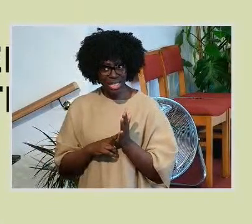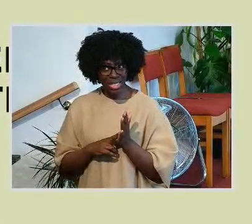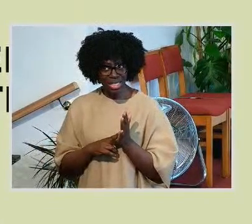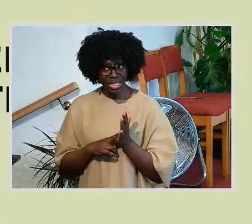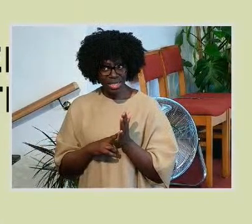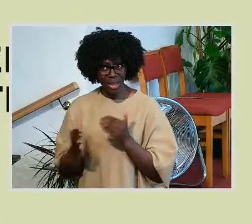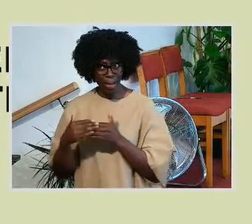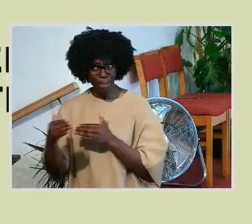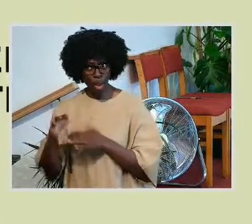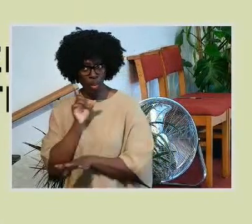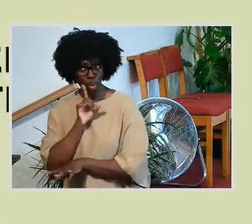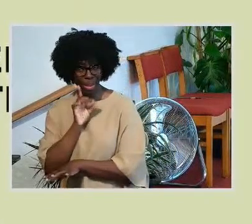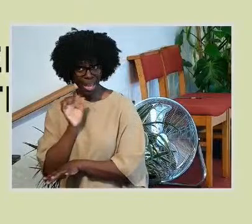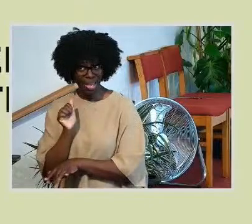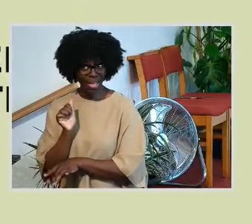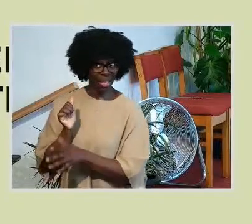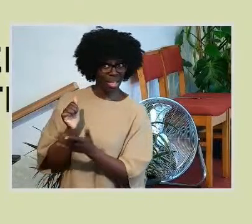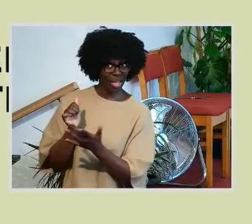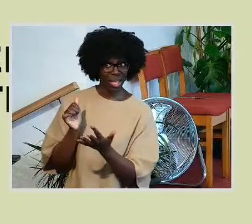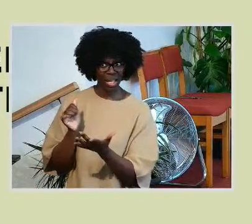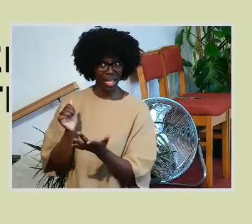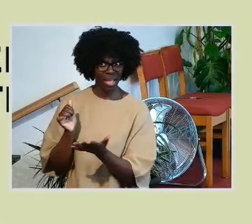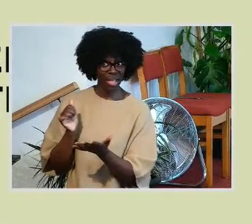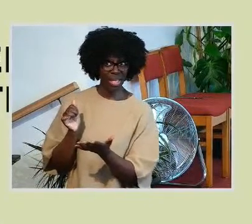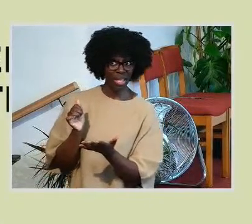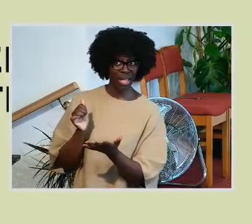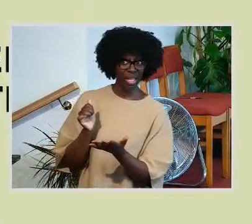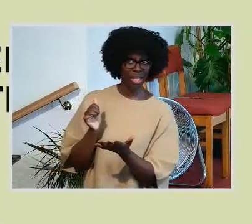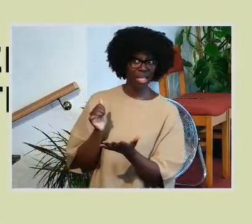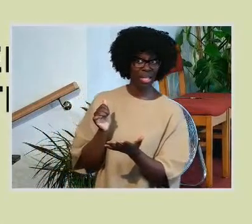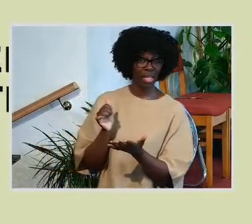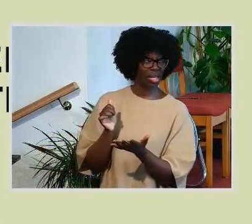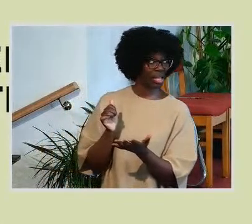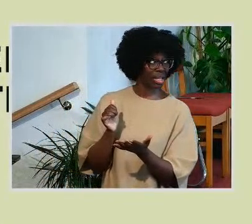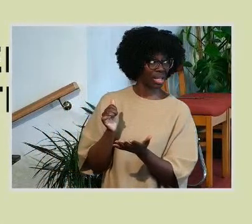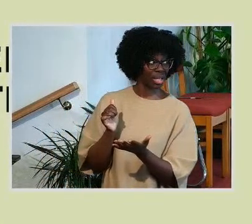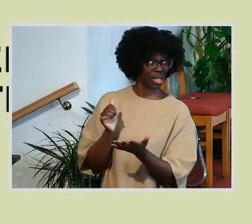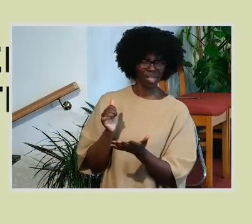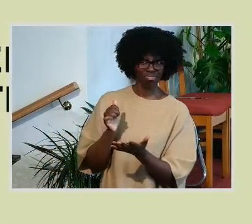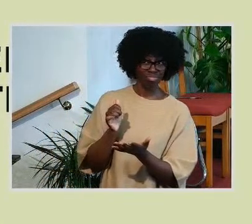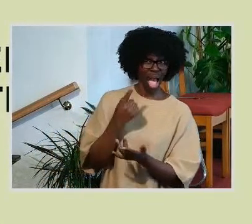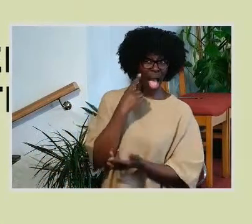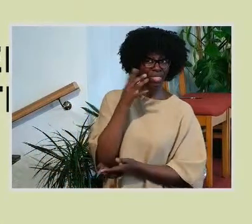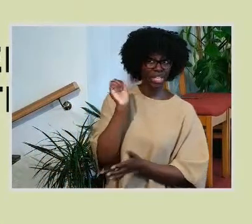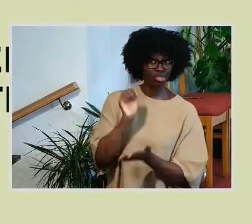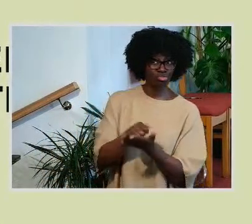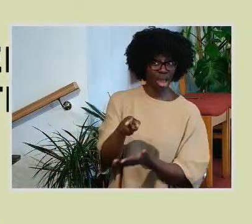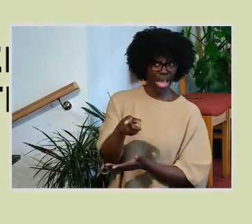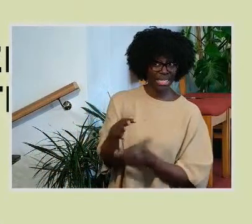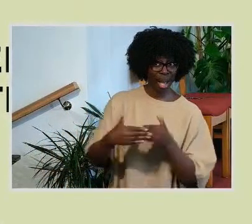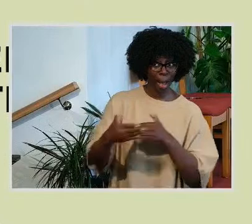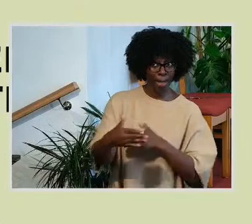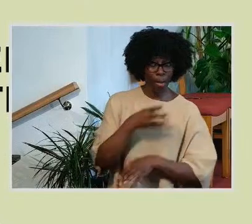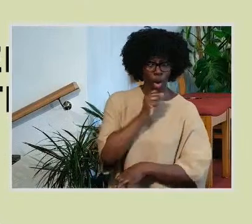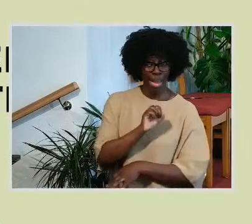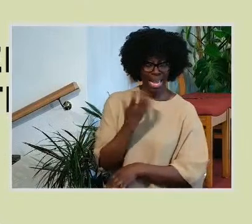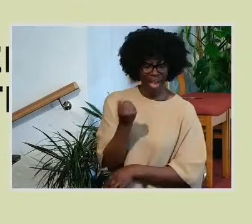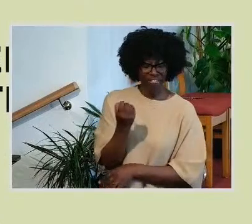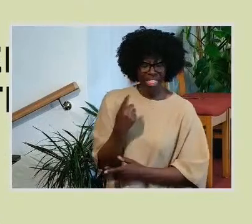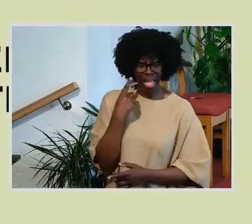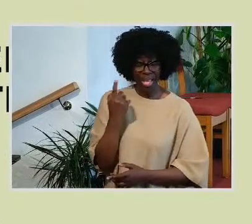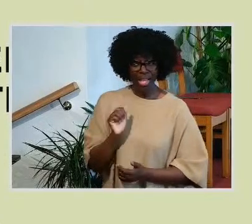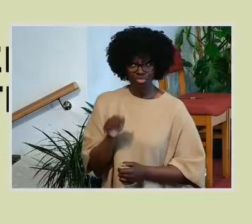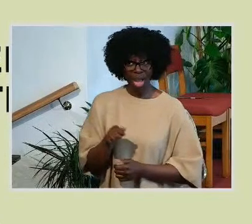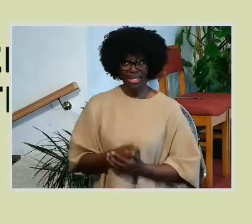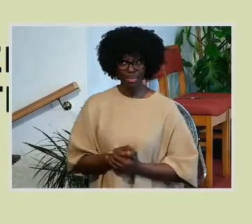in men. I'm just trying to think. You most should be right that there are more men, but I don't know the